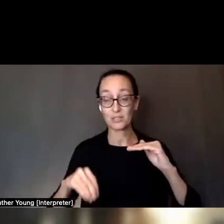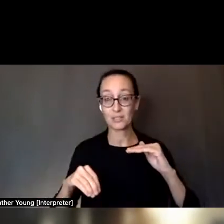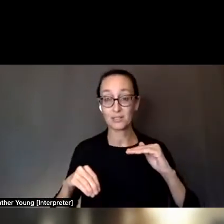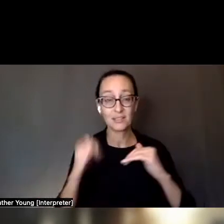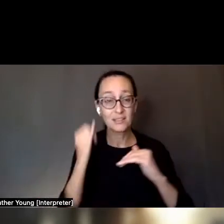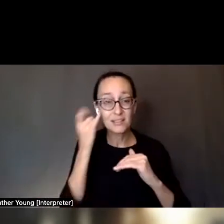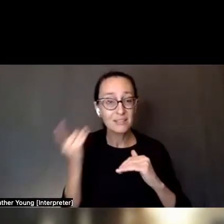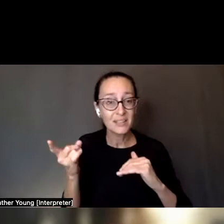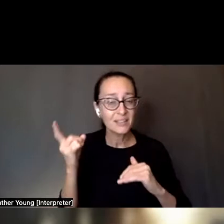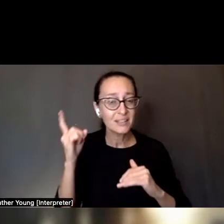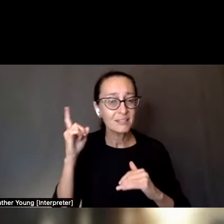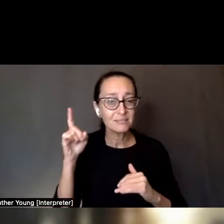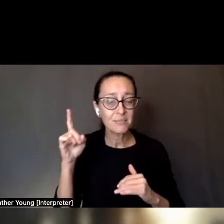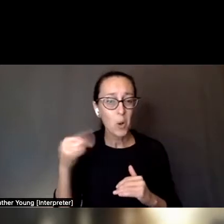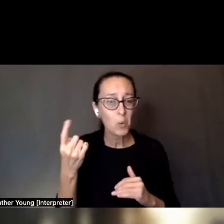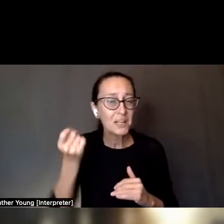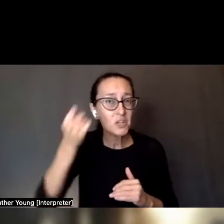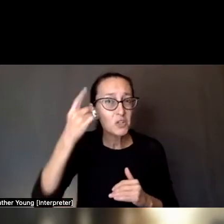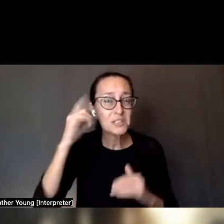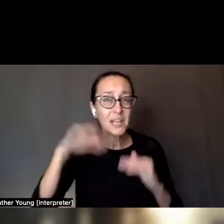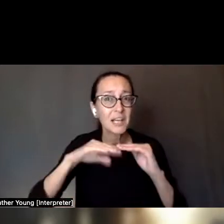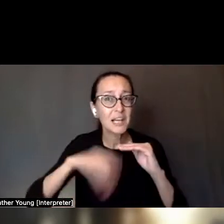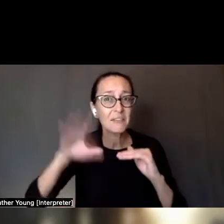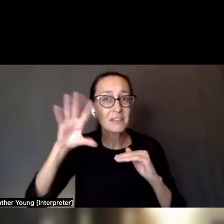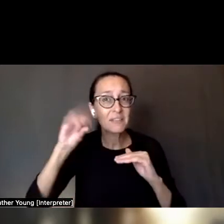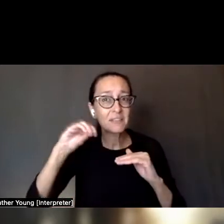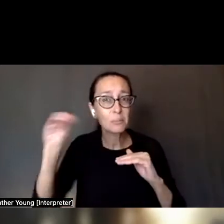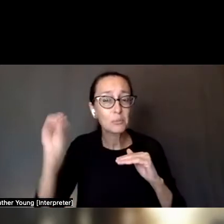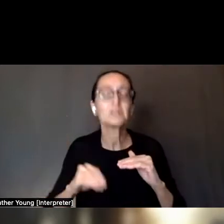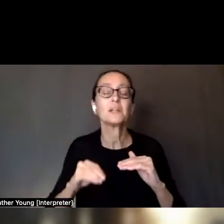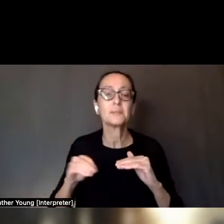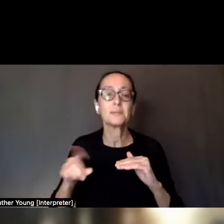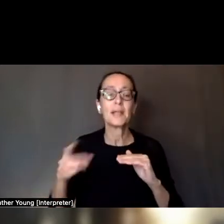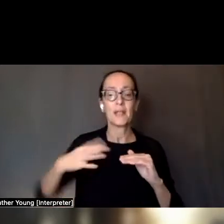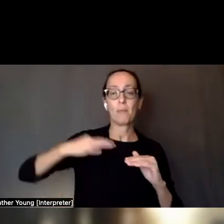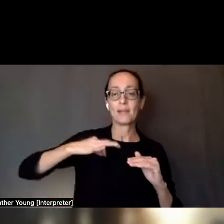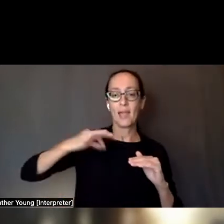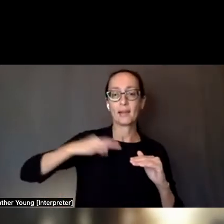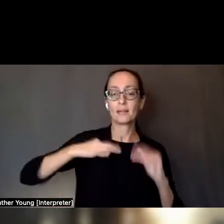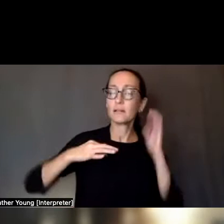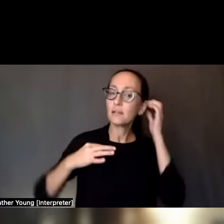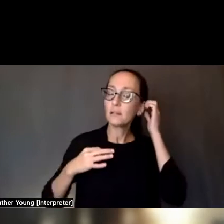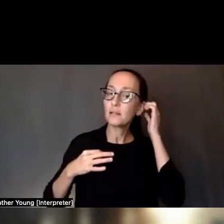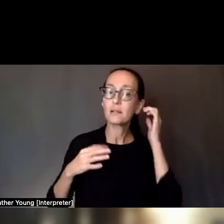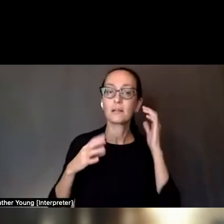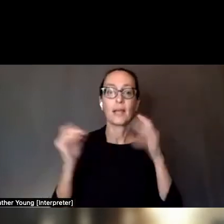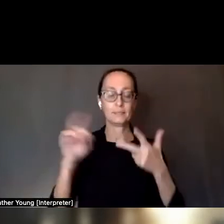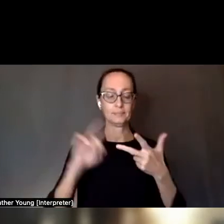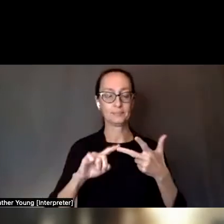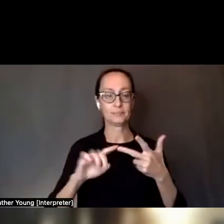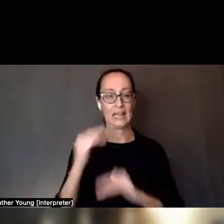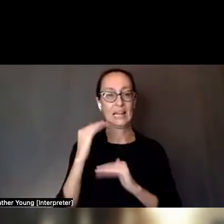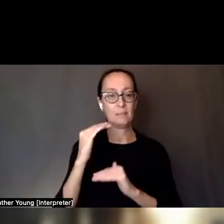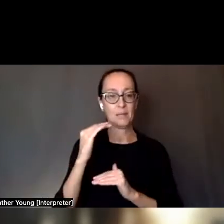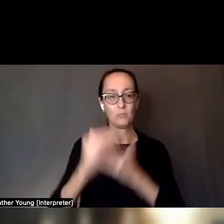to understand less than 50%, they would be considered a candidate. And limited progress, poor functional